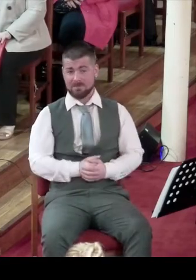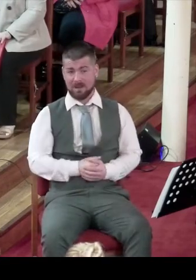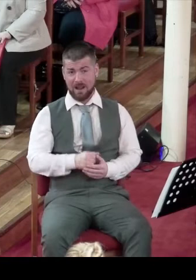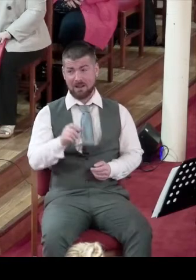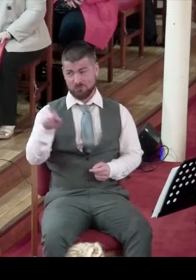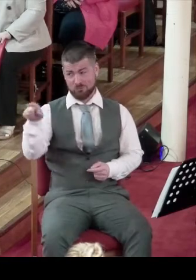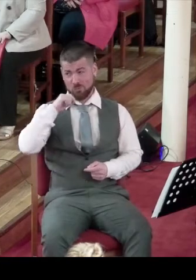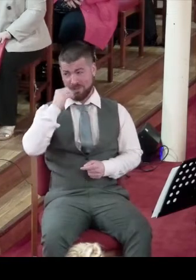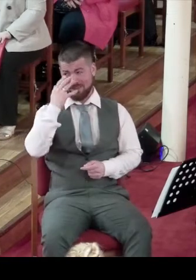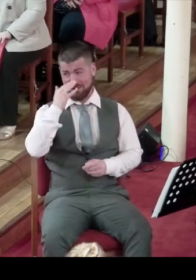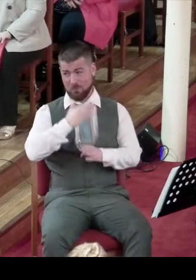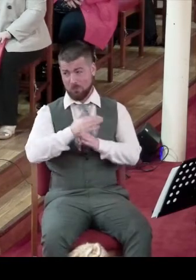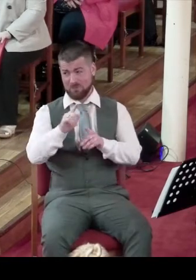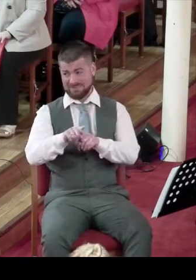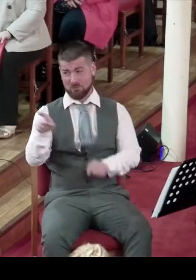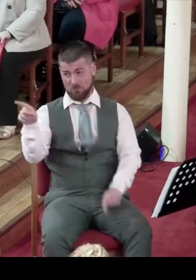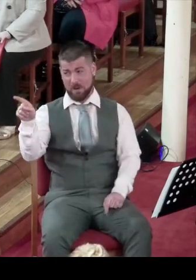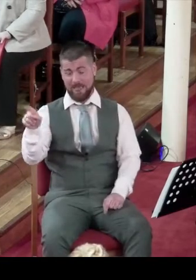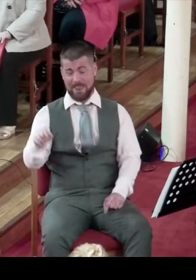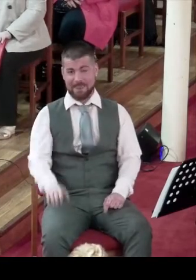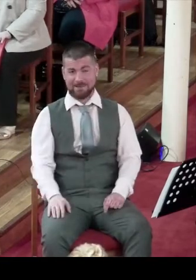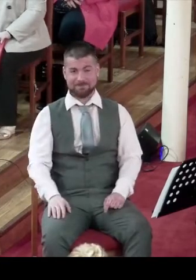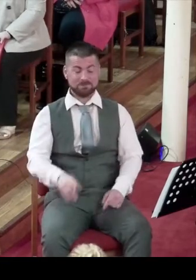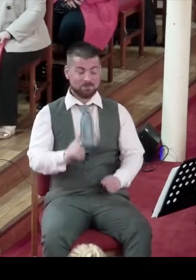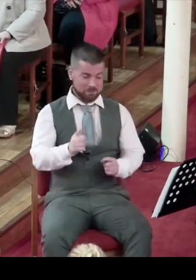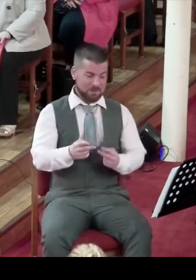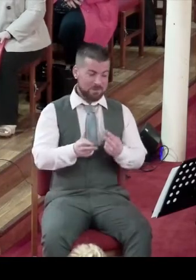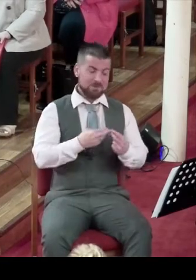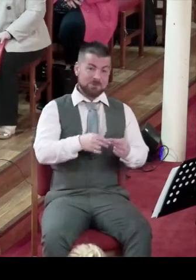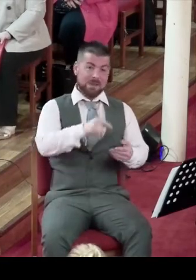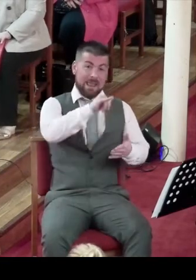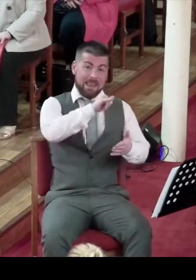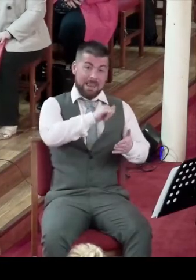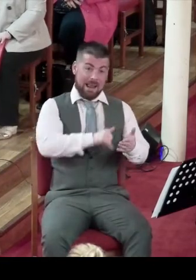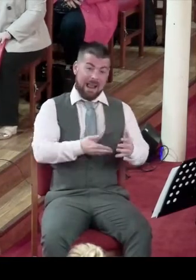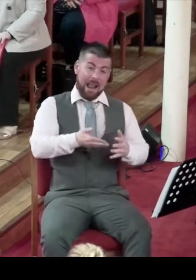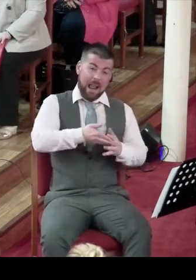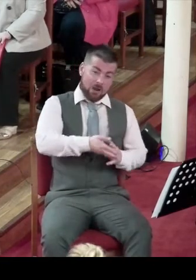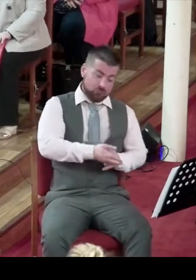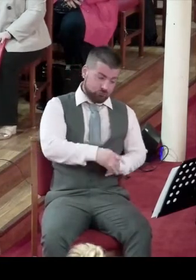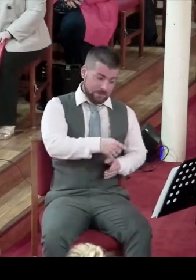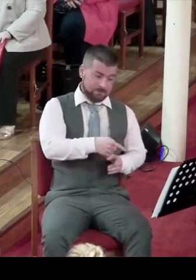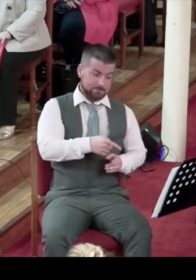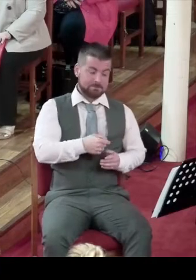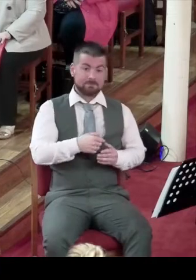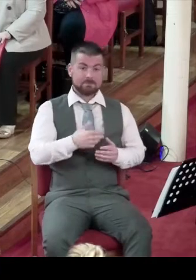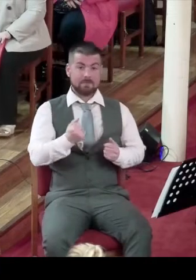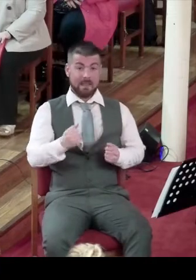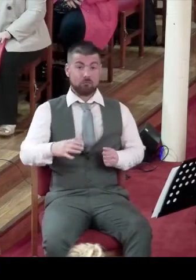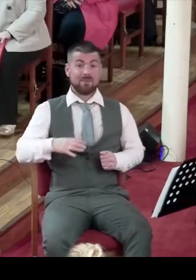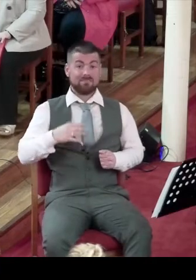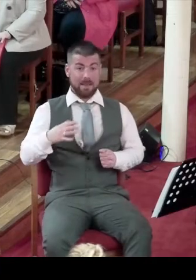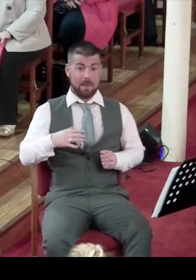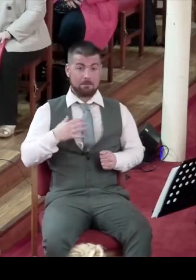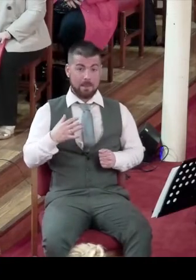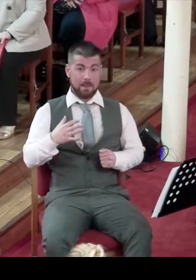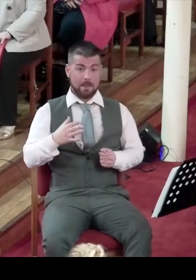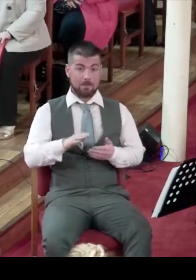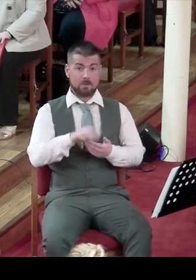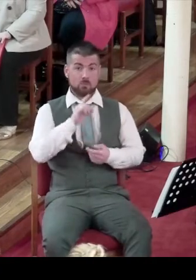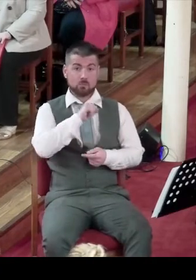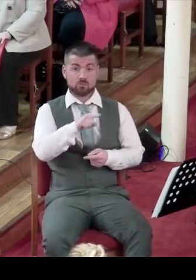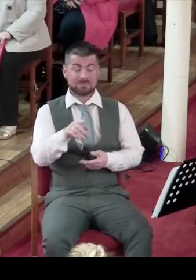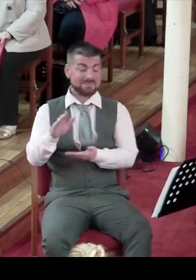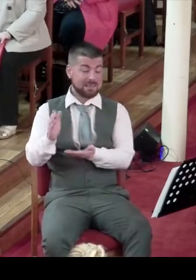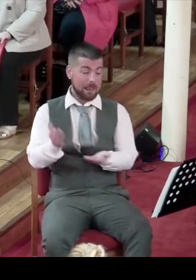come to you as well. The newsletter, the next edition of Kirk Matters is now available. So those who deliver